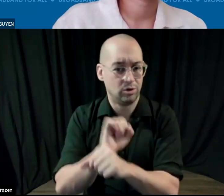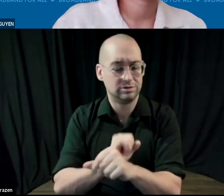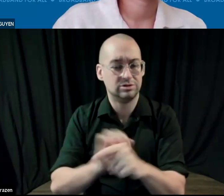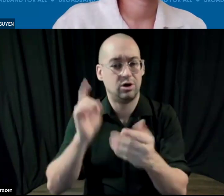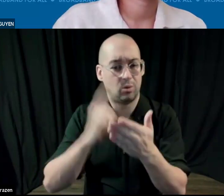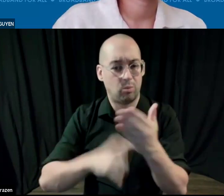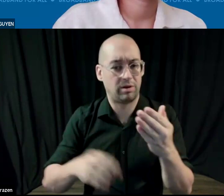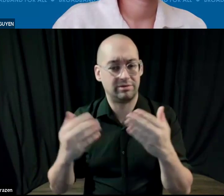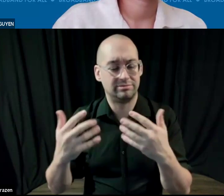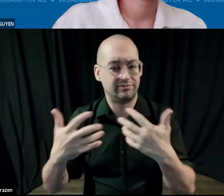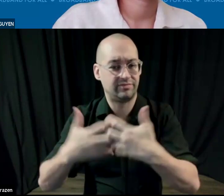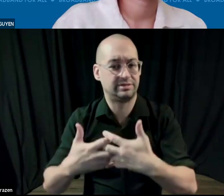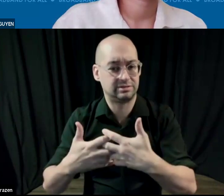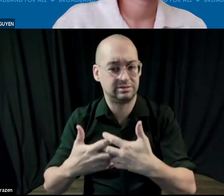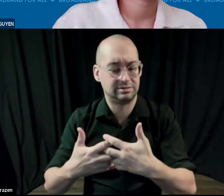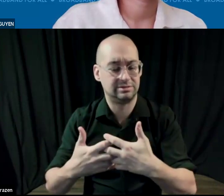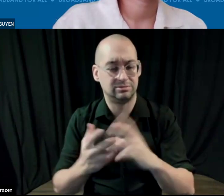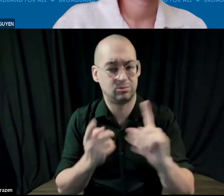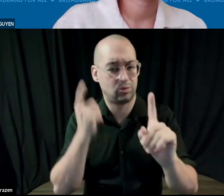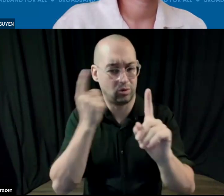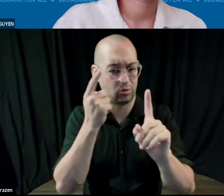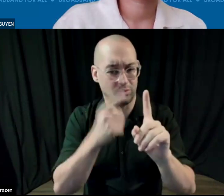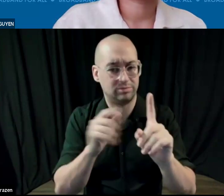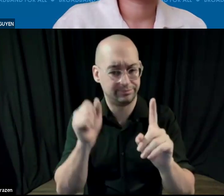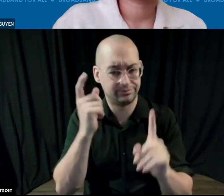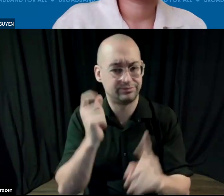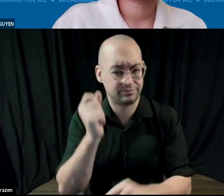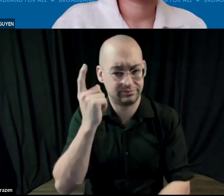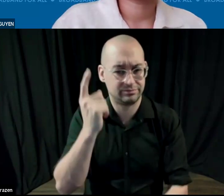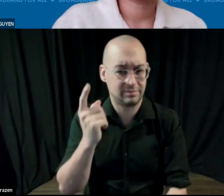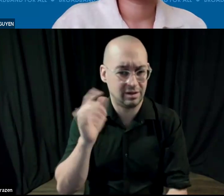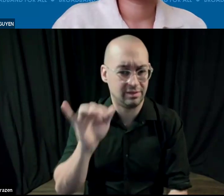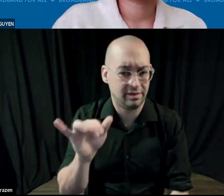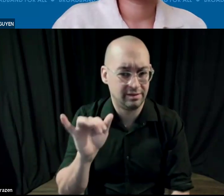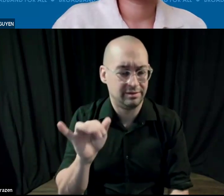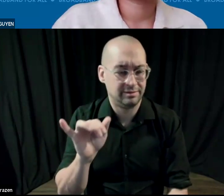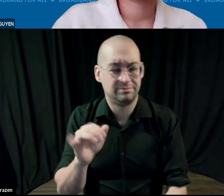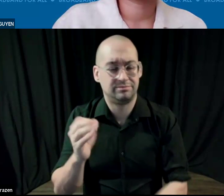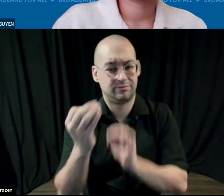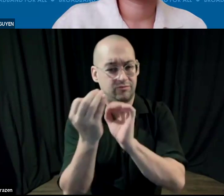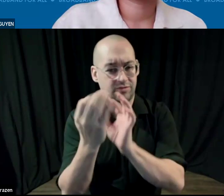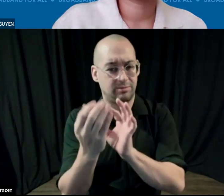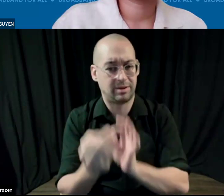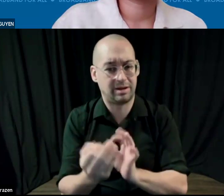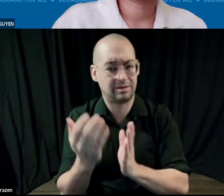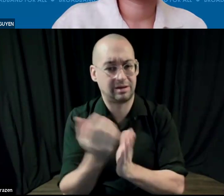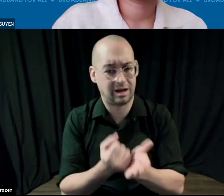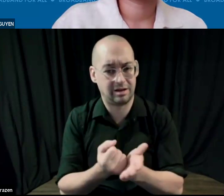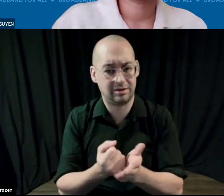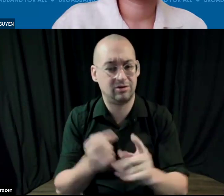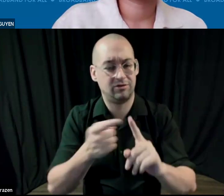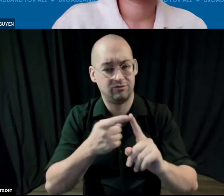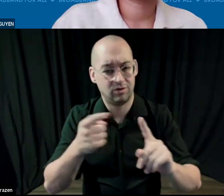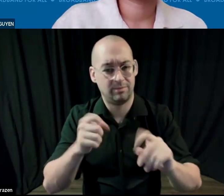our goal. But we appreciate that the feedback that we're receiving from the